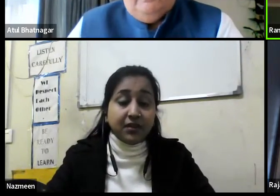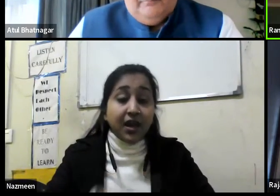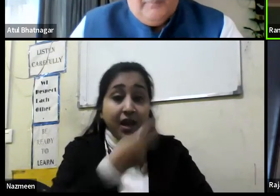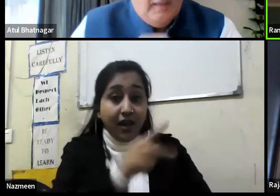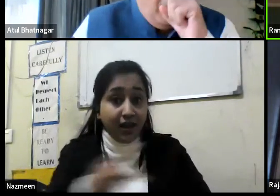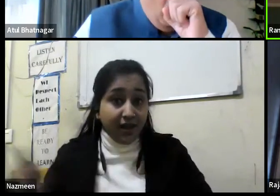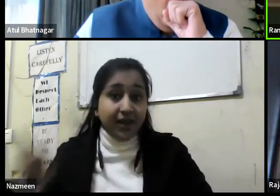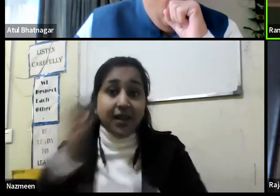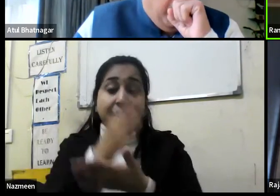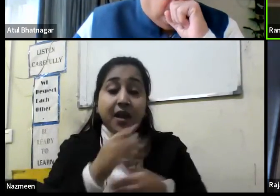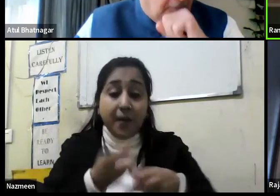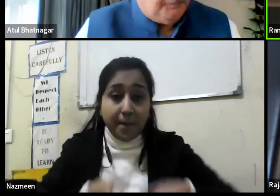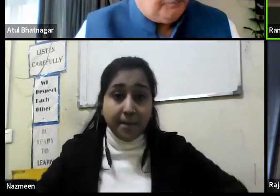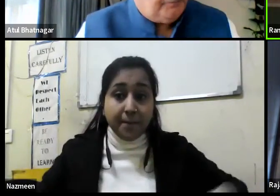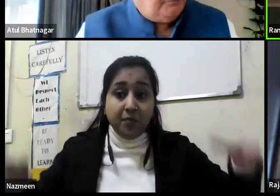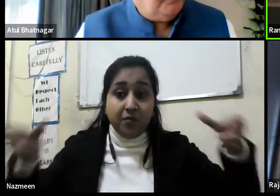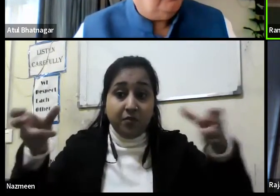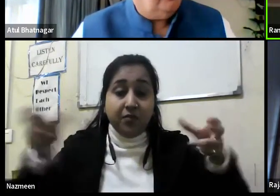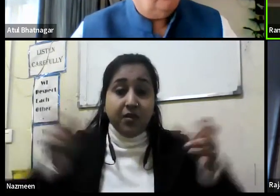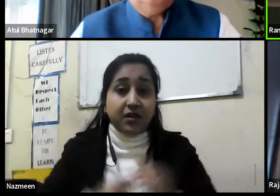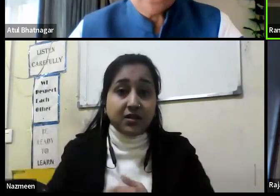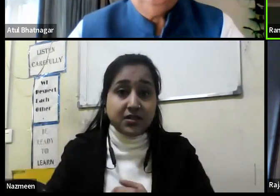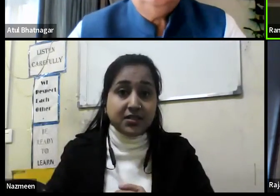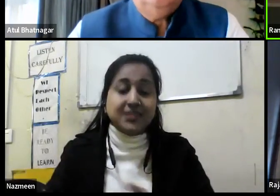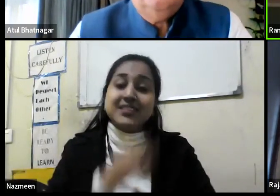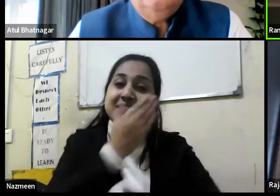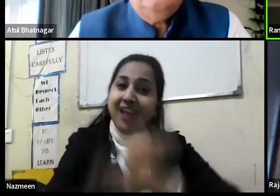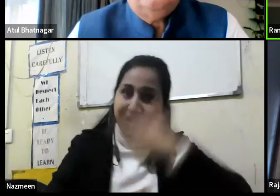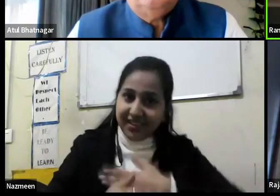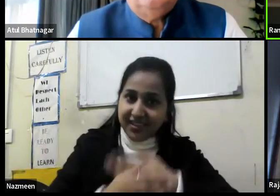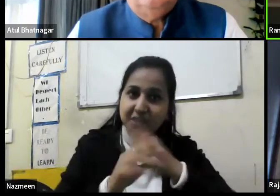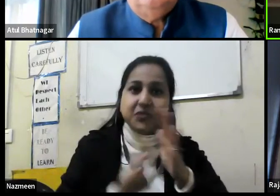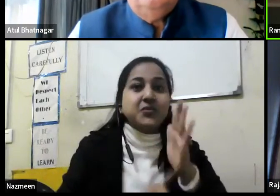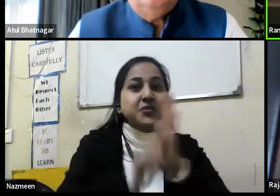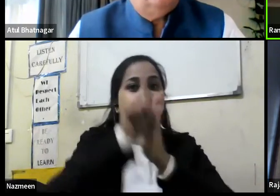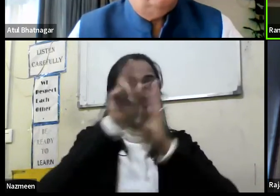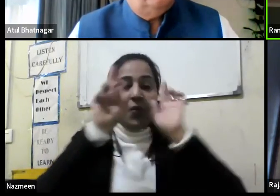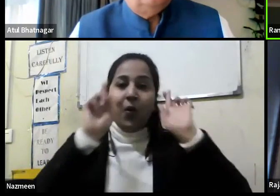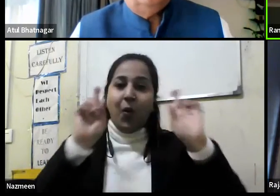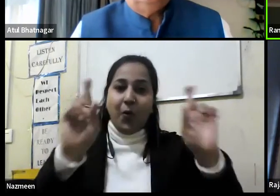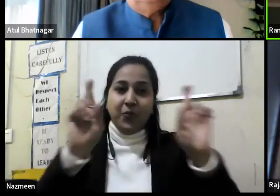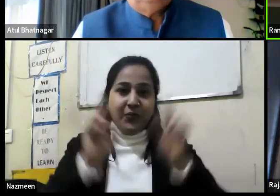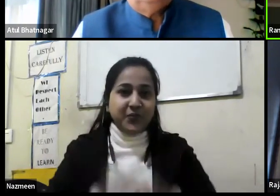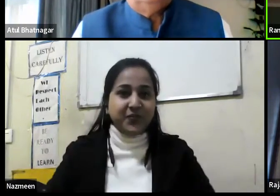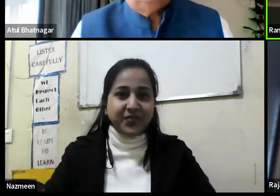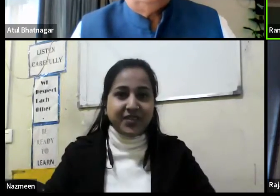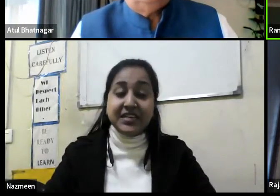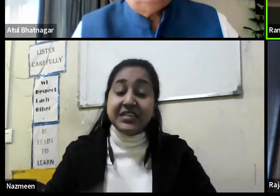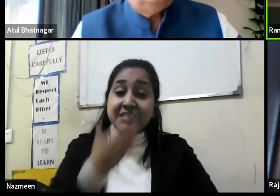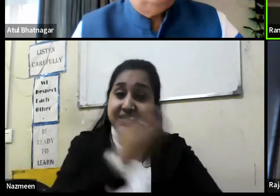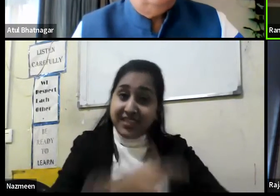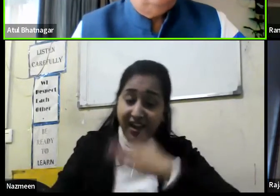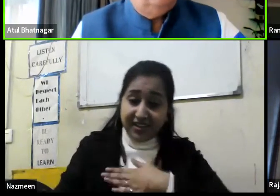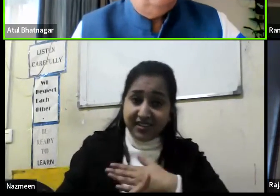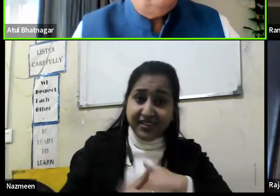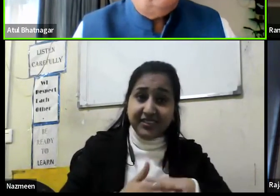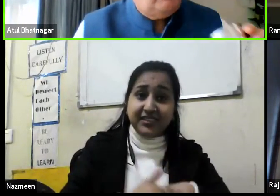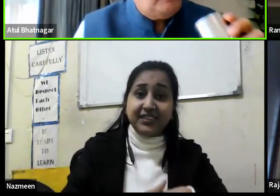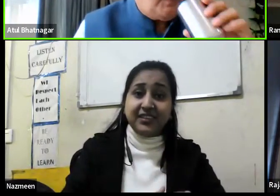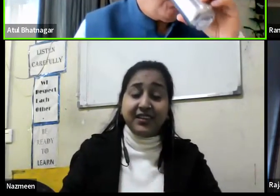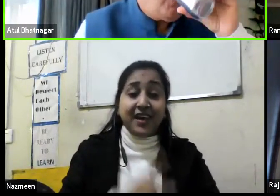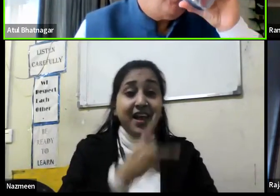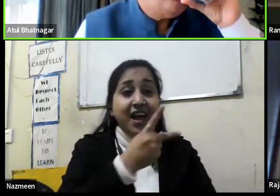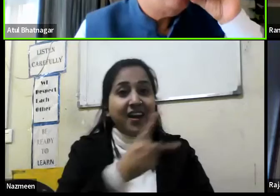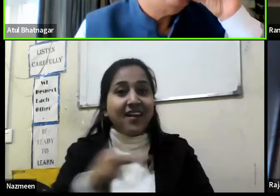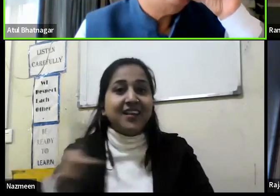here and to Sarthak grow. For me, Sarthak has been like a